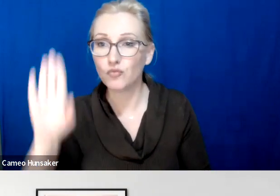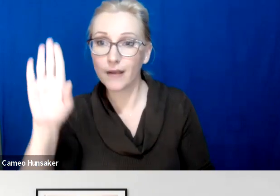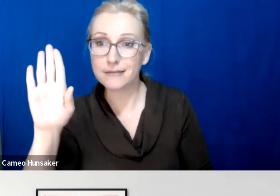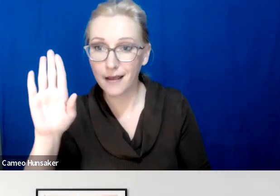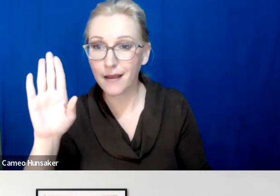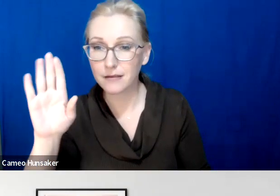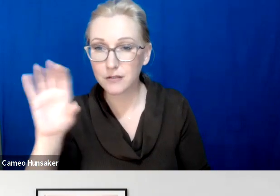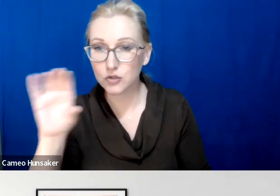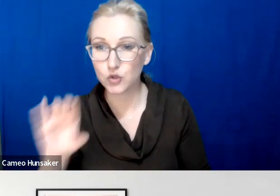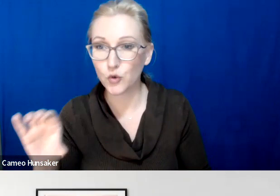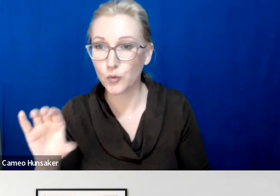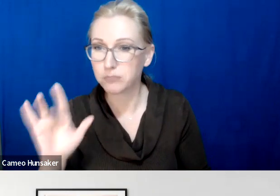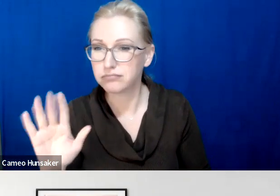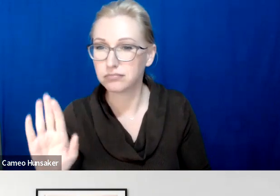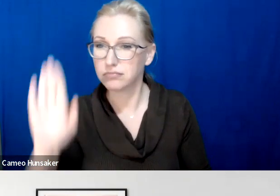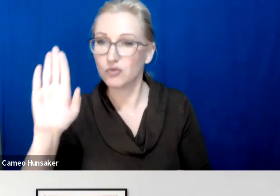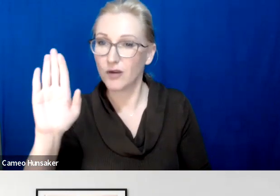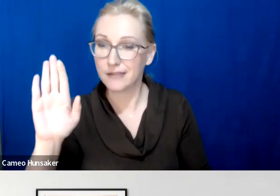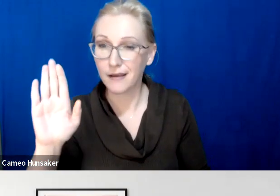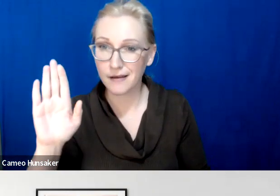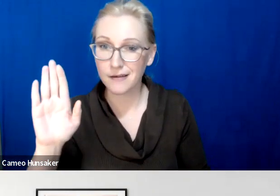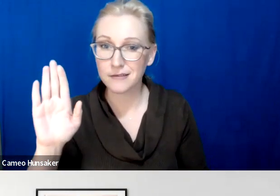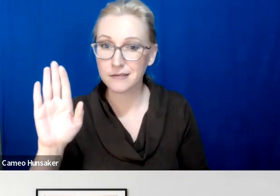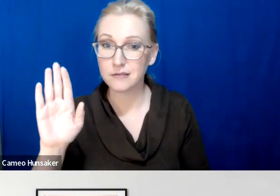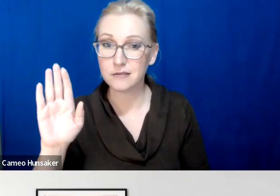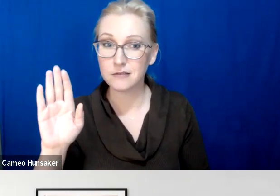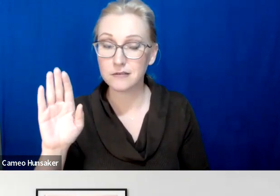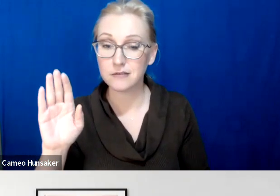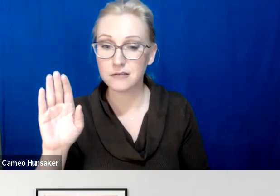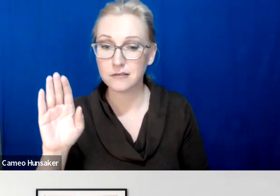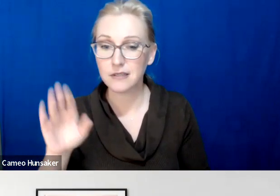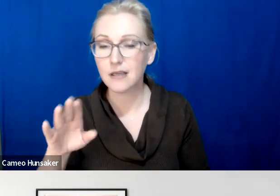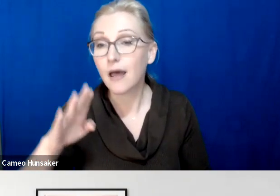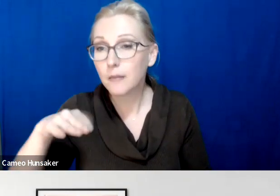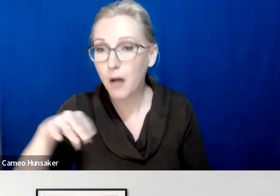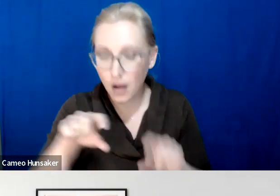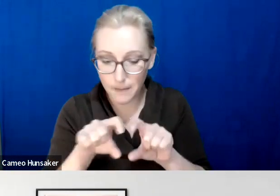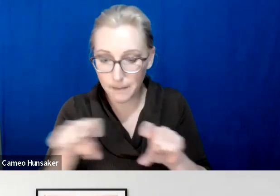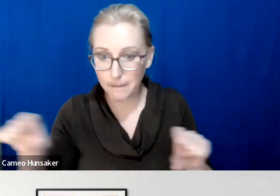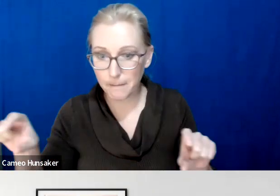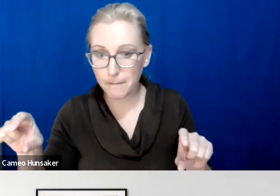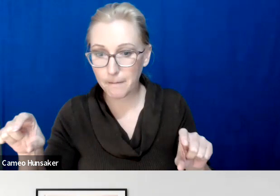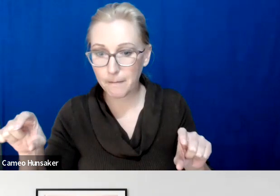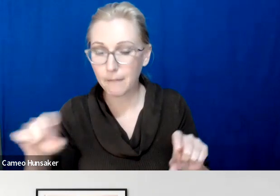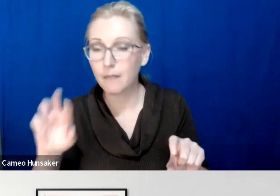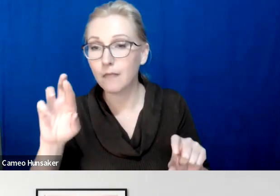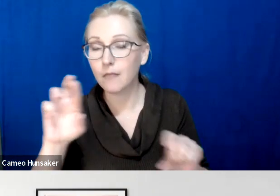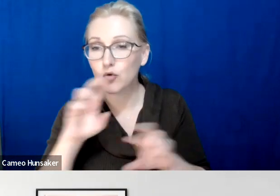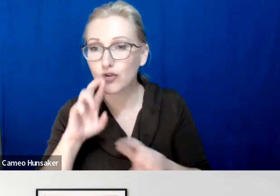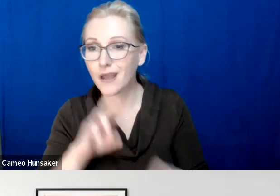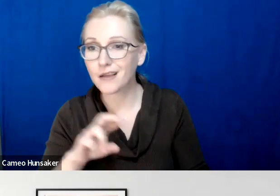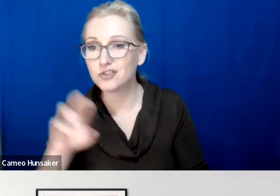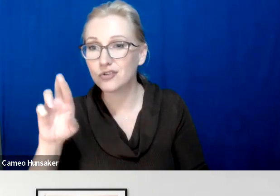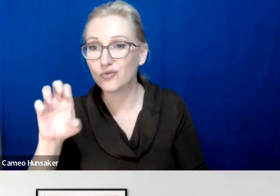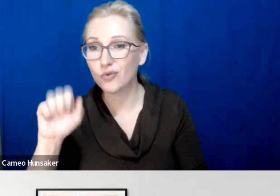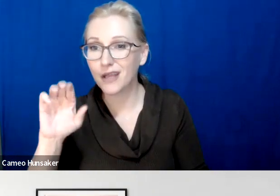hand option. If you are down at the bottom of your screen, you can see the reactions, and you can just choose